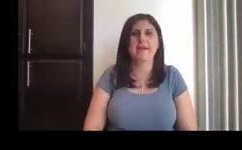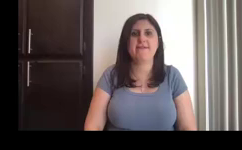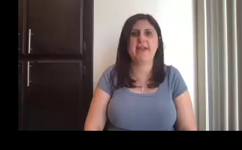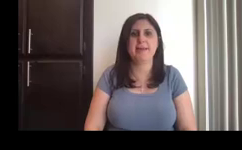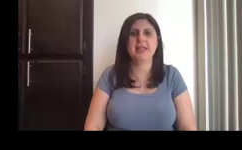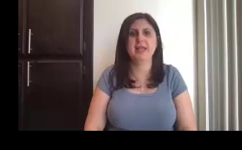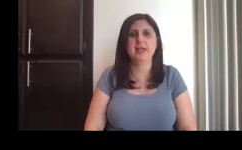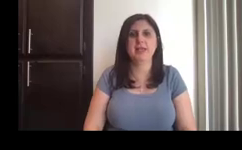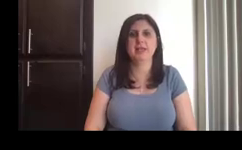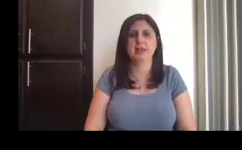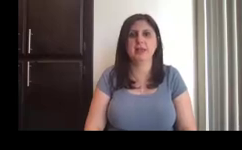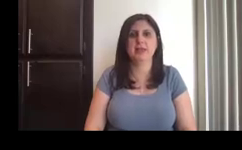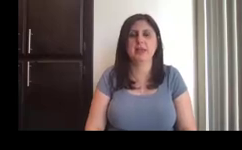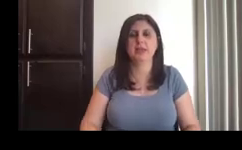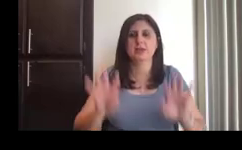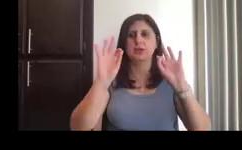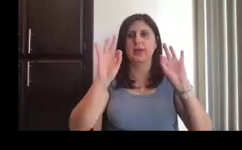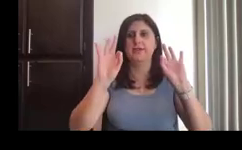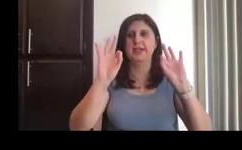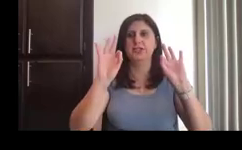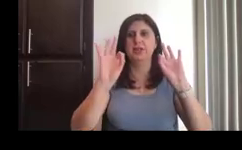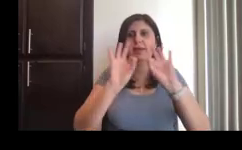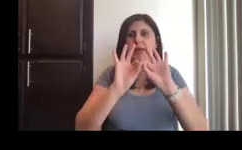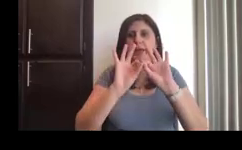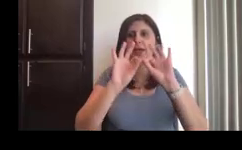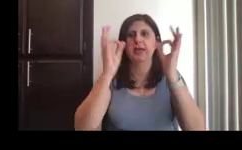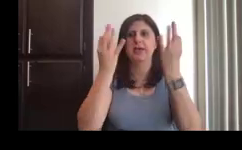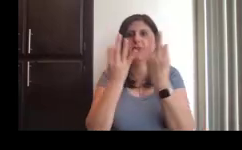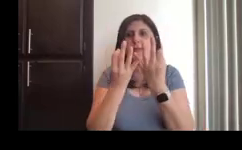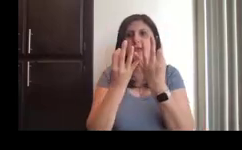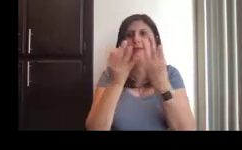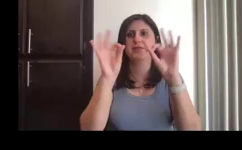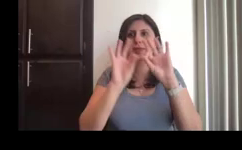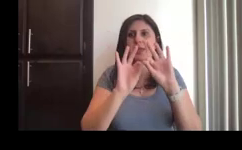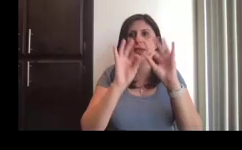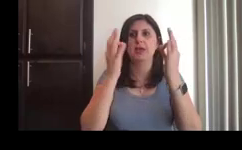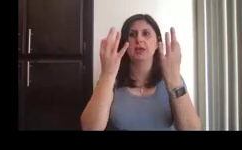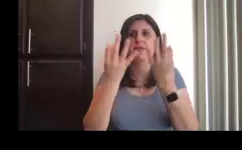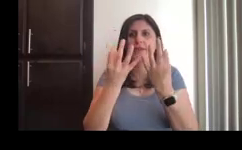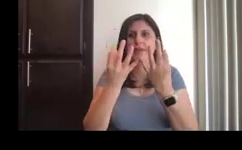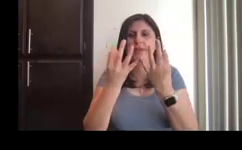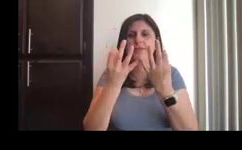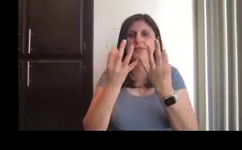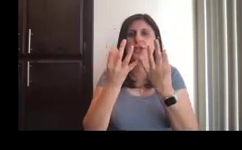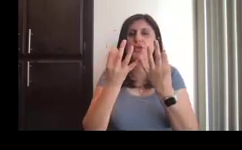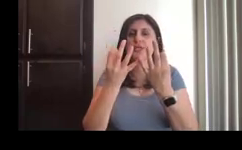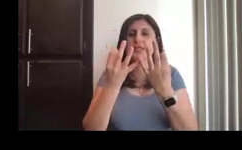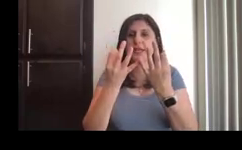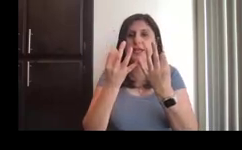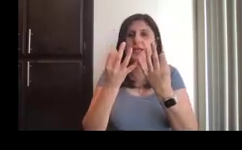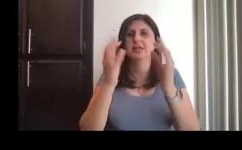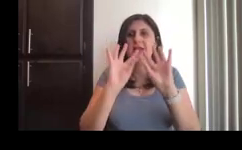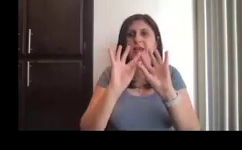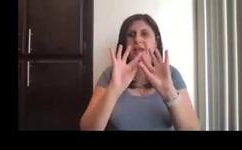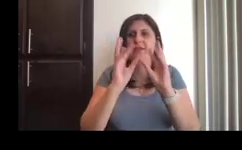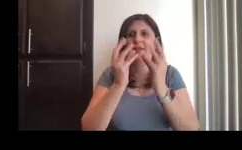Okay. Family. So F hand shape. Family. Family. The newer